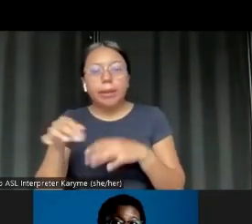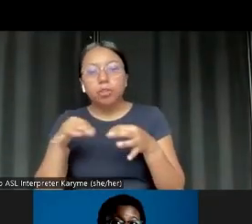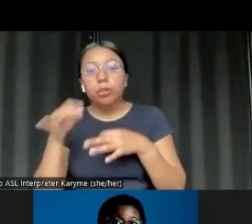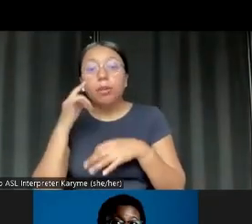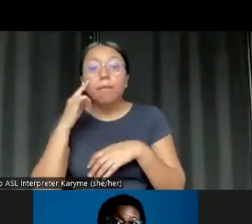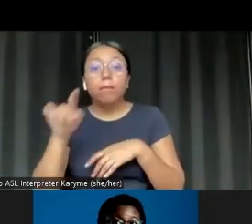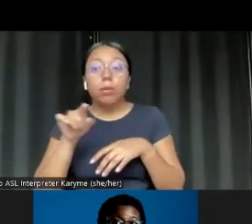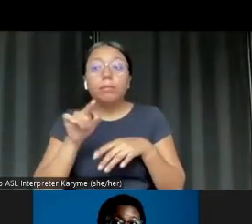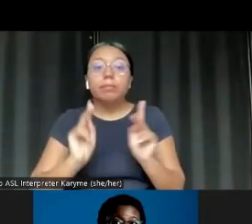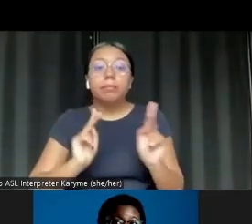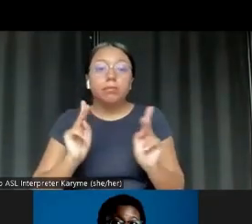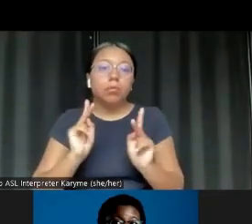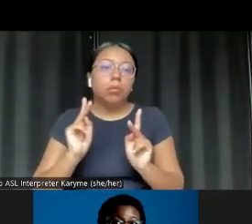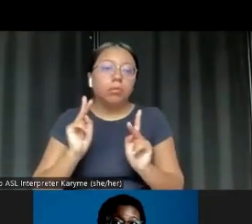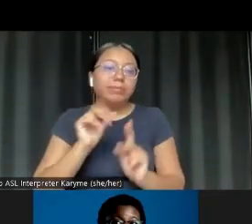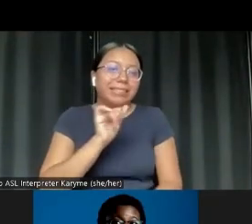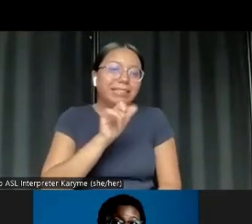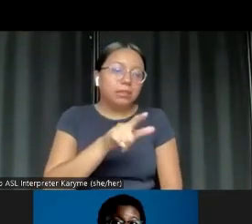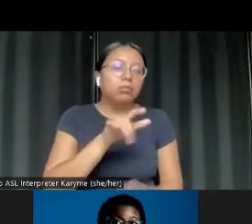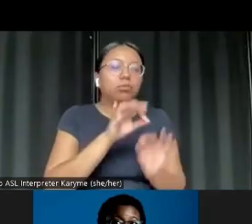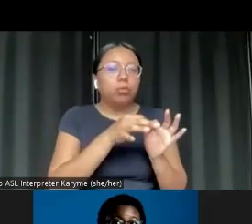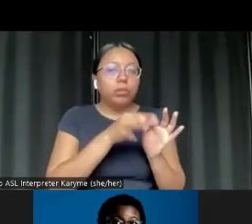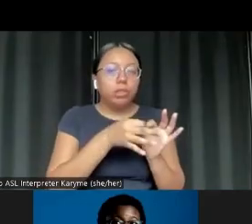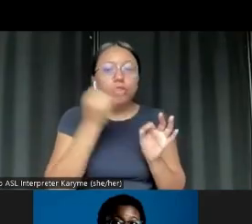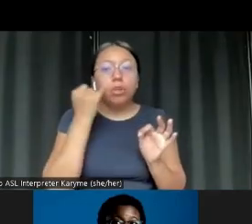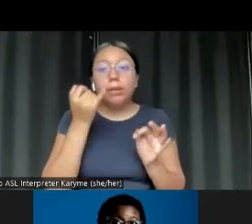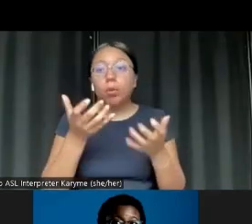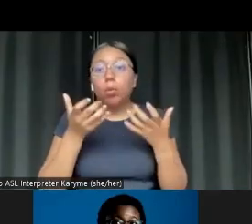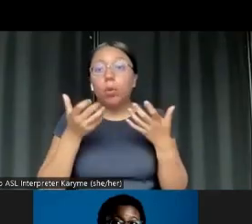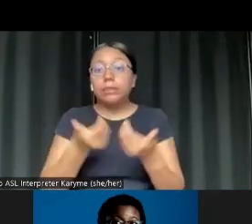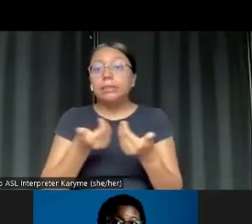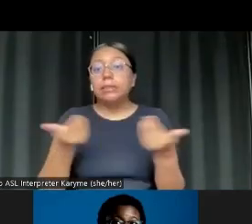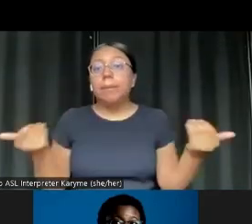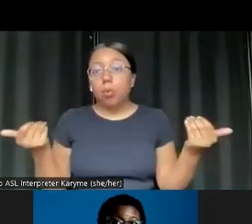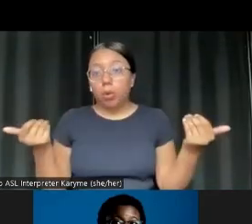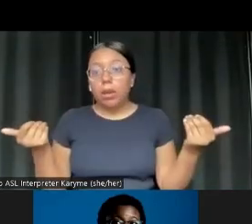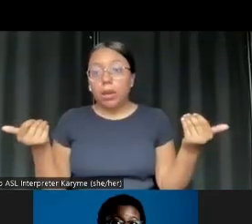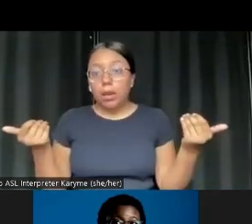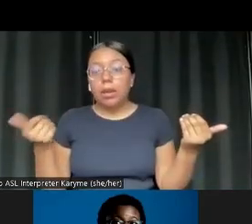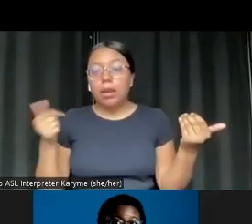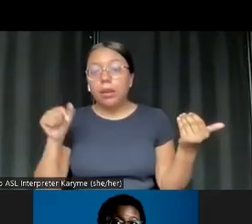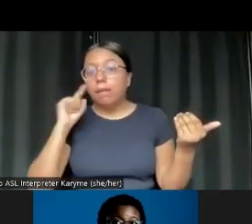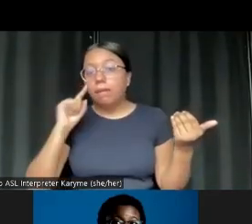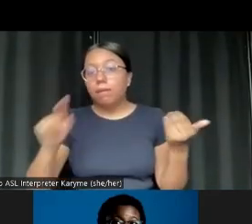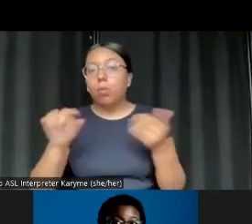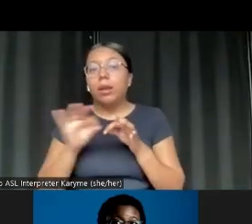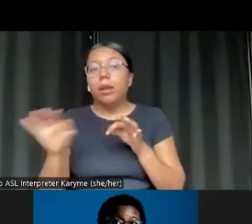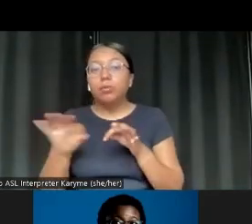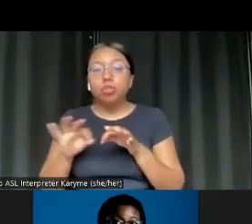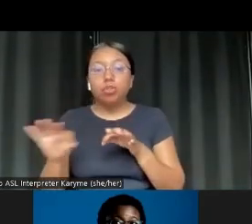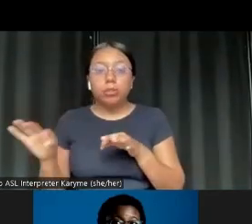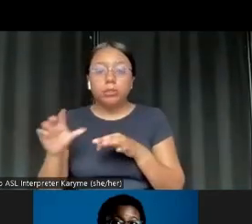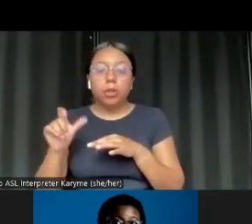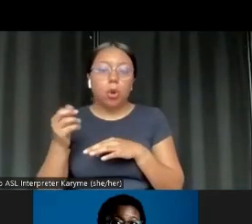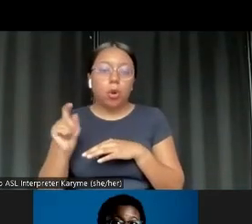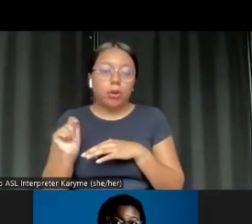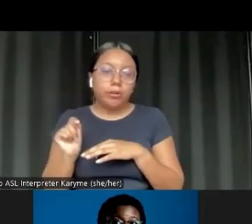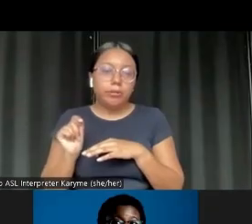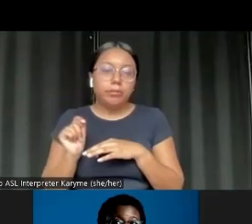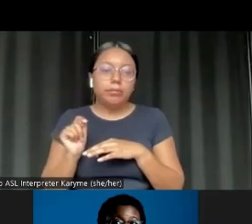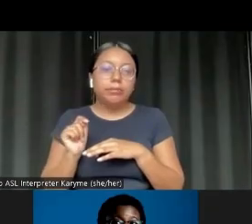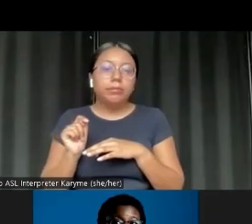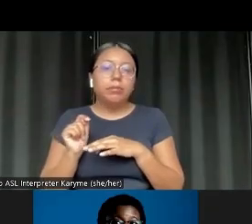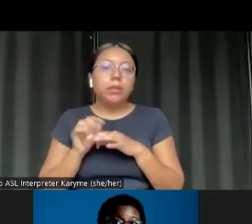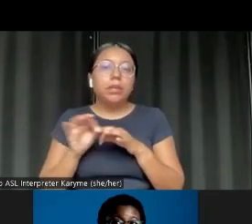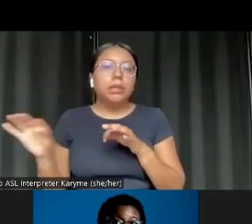to engage with the captions in a separate window or a separate screen if you have it, I have